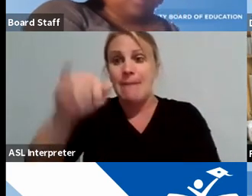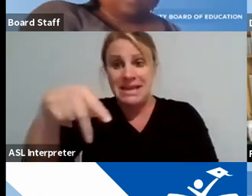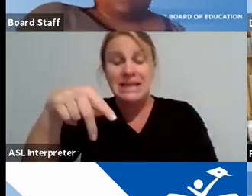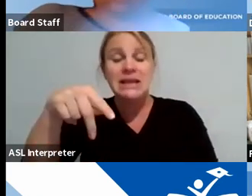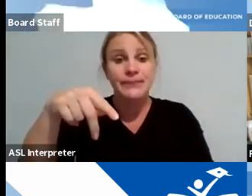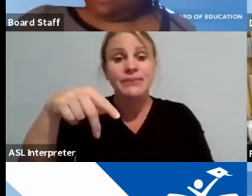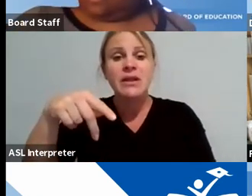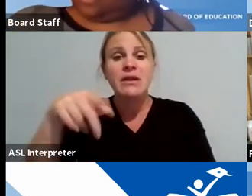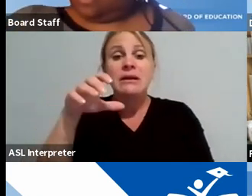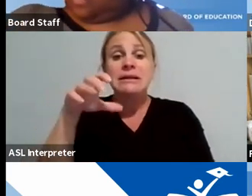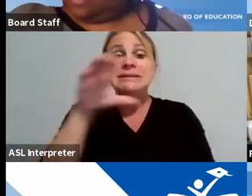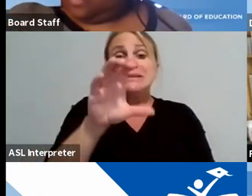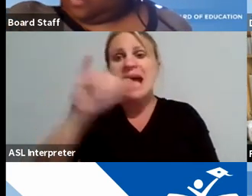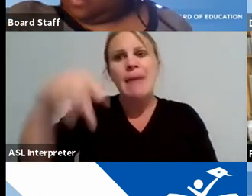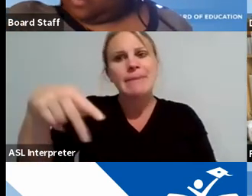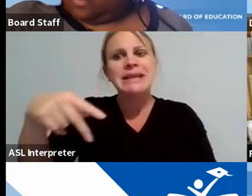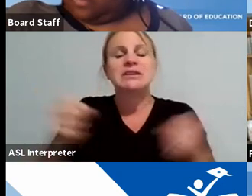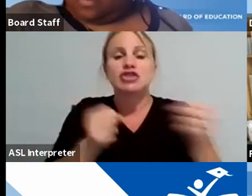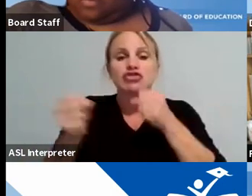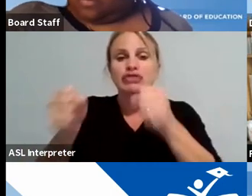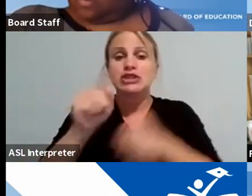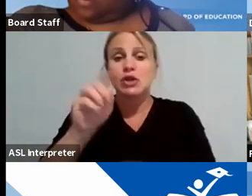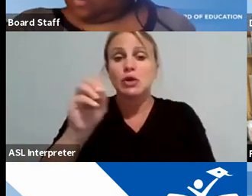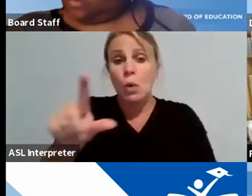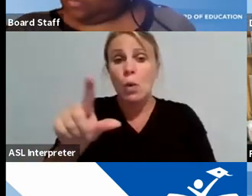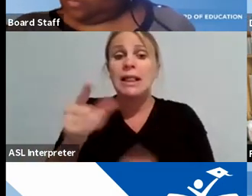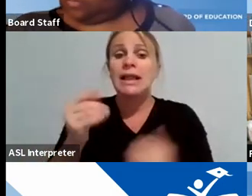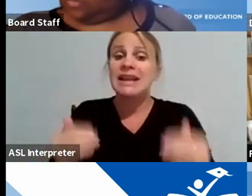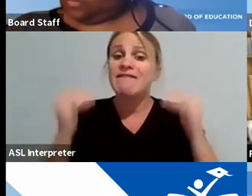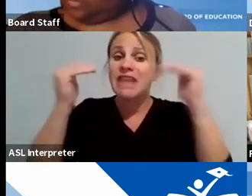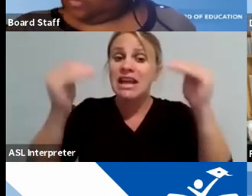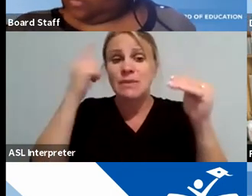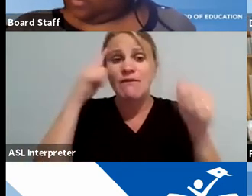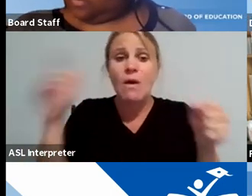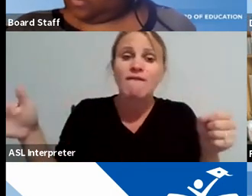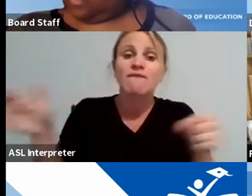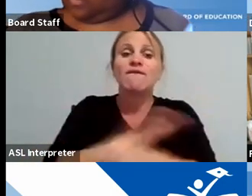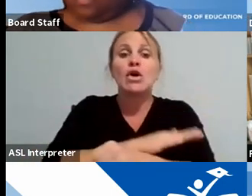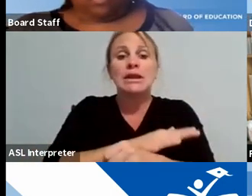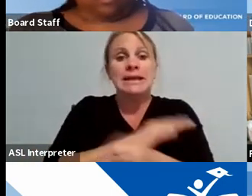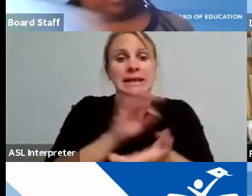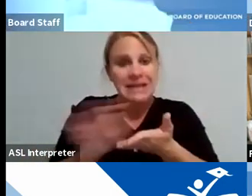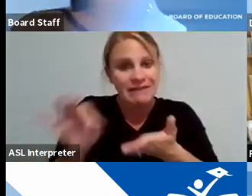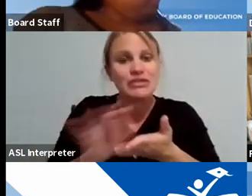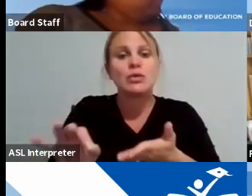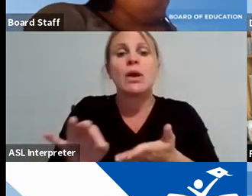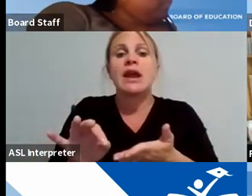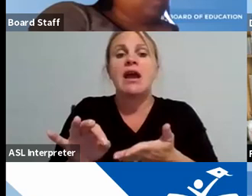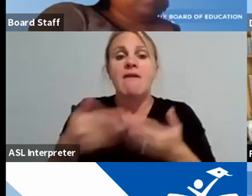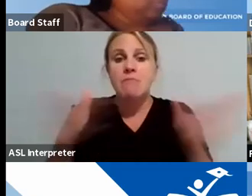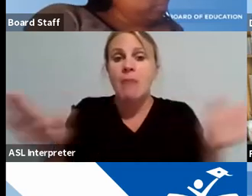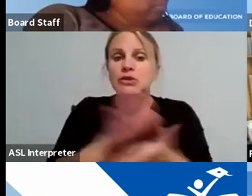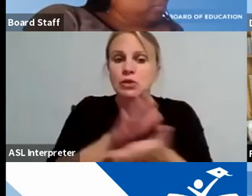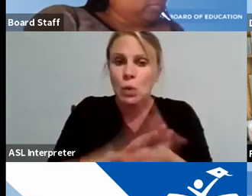The CIP is a major strategic tool in our advancement towards a fully modernized inventory of public schools, and we are looking forward